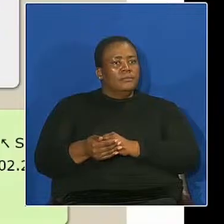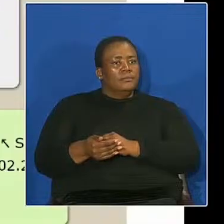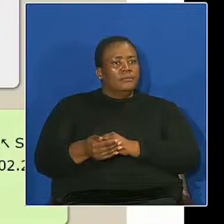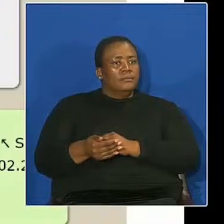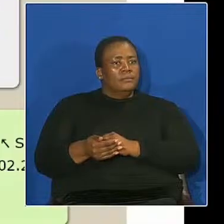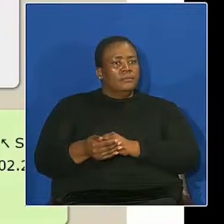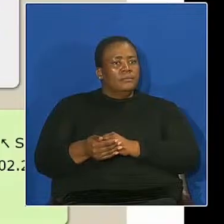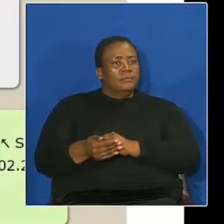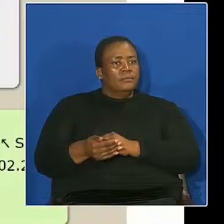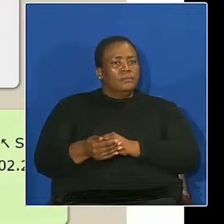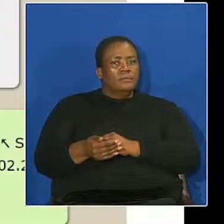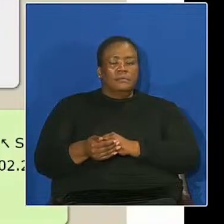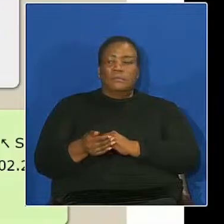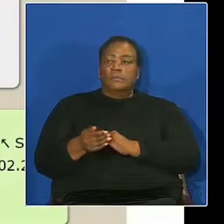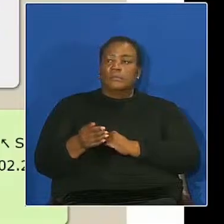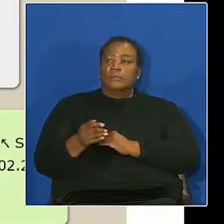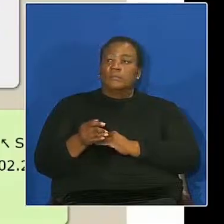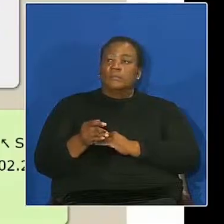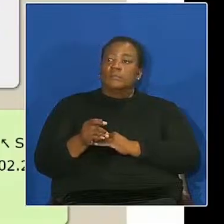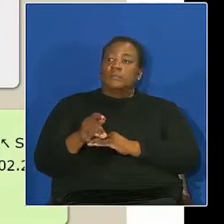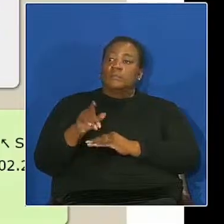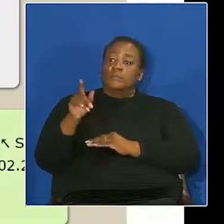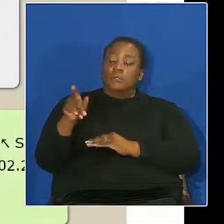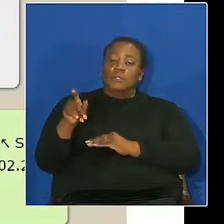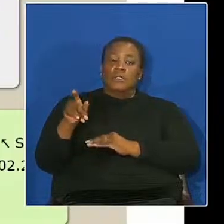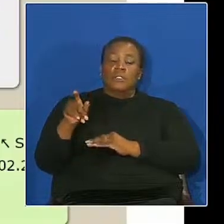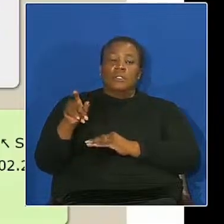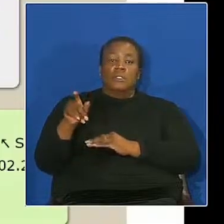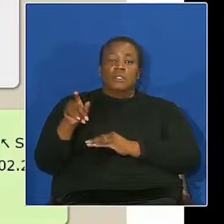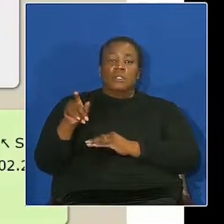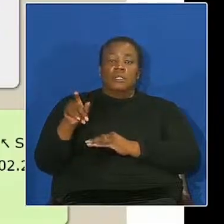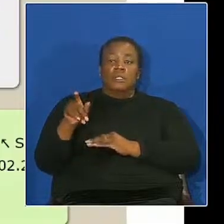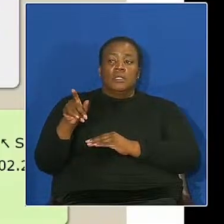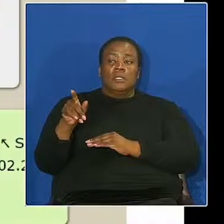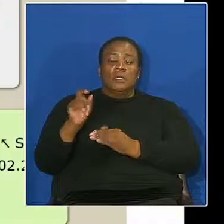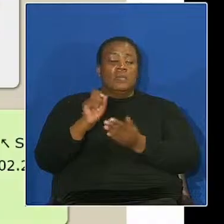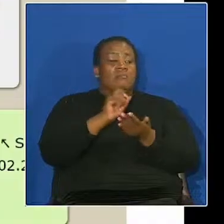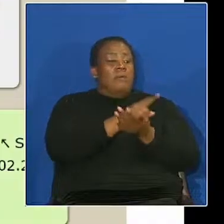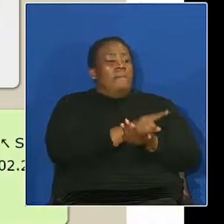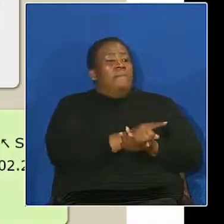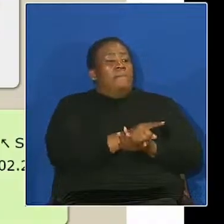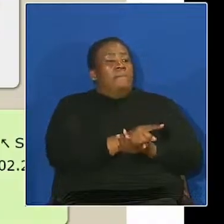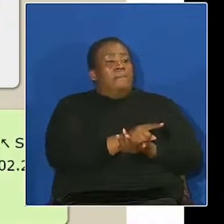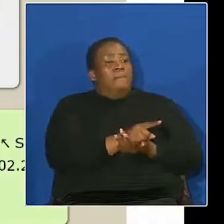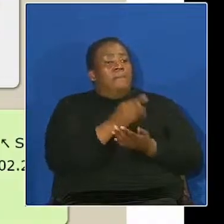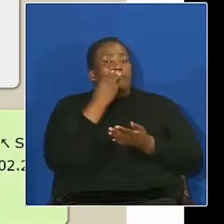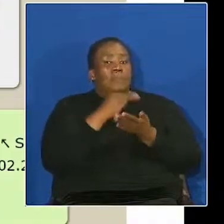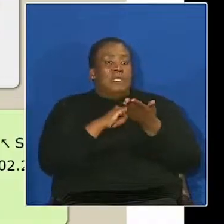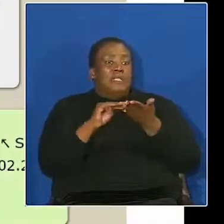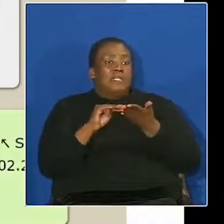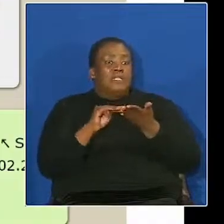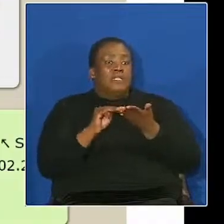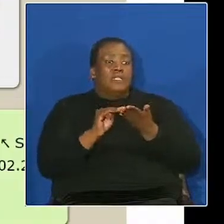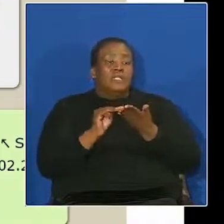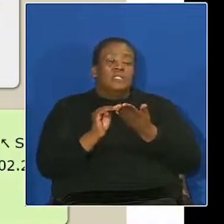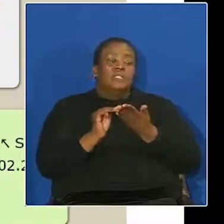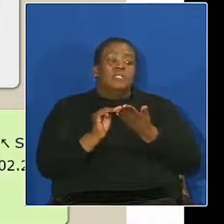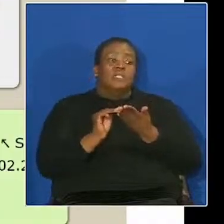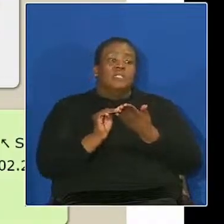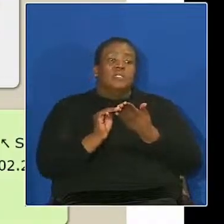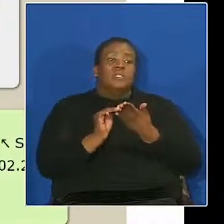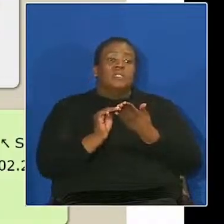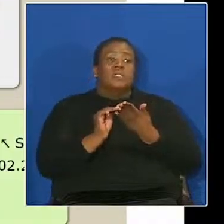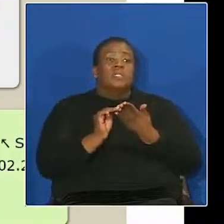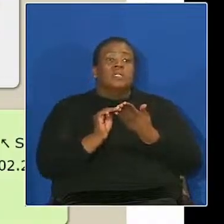Matlala forwarded that message to Brown Mokgotsi without